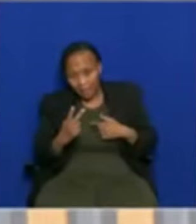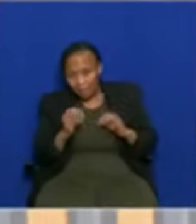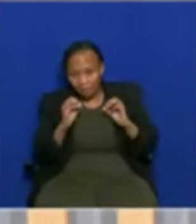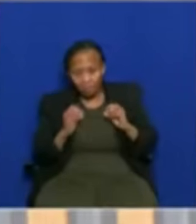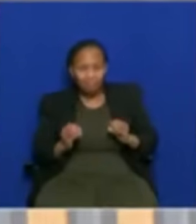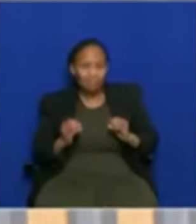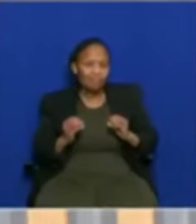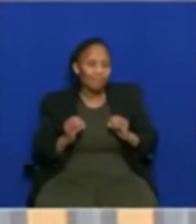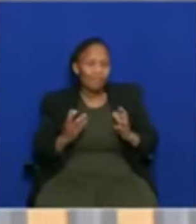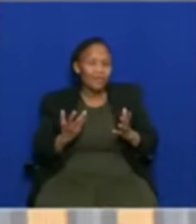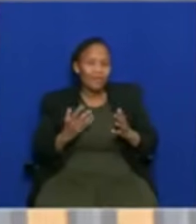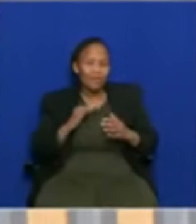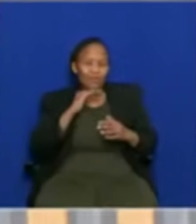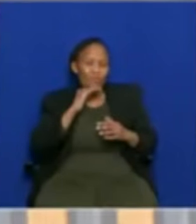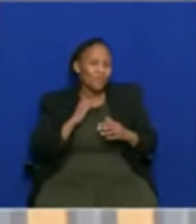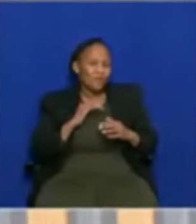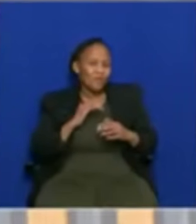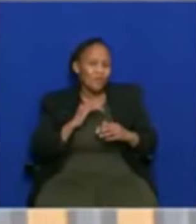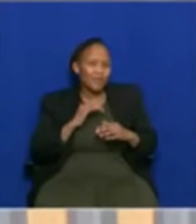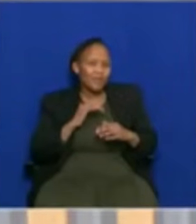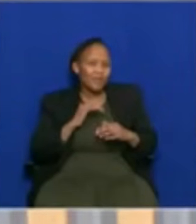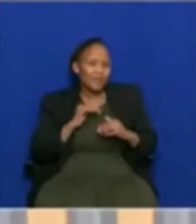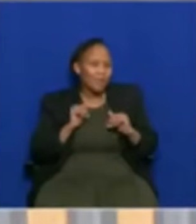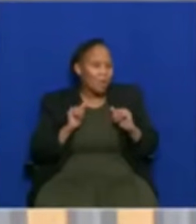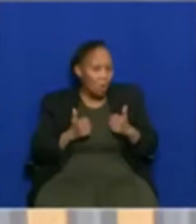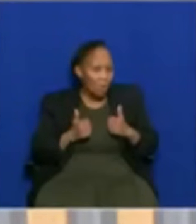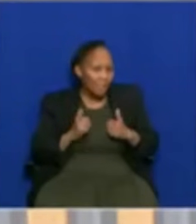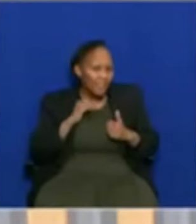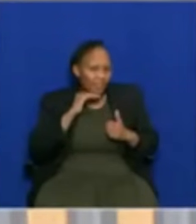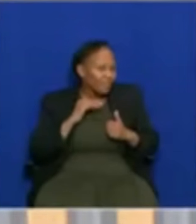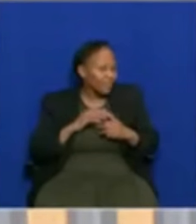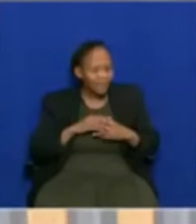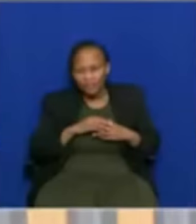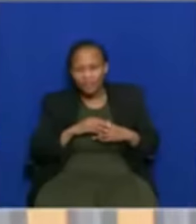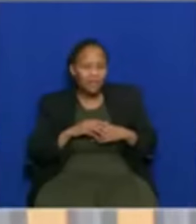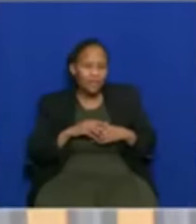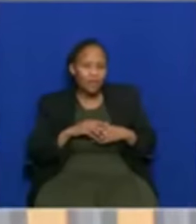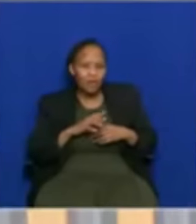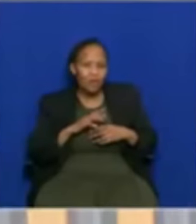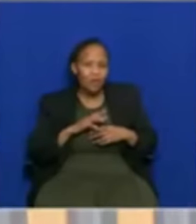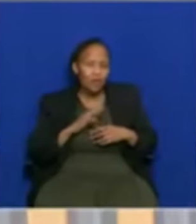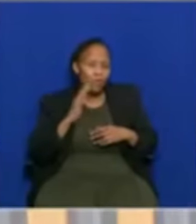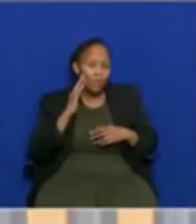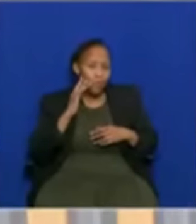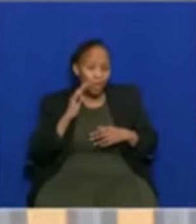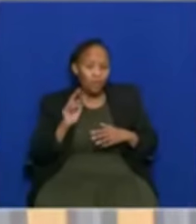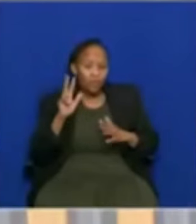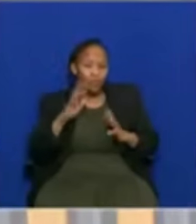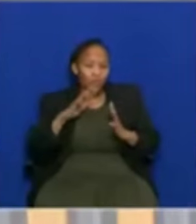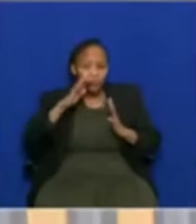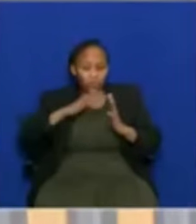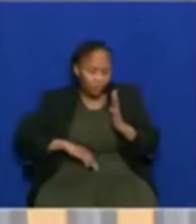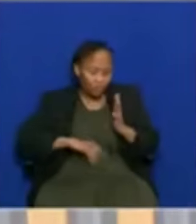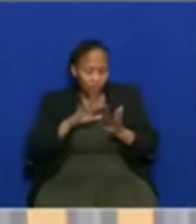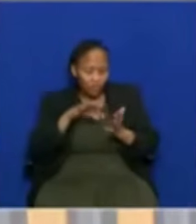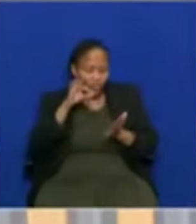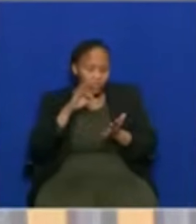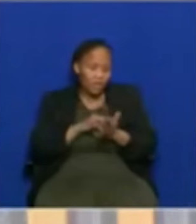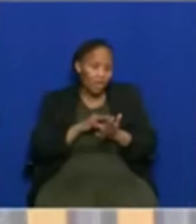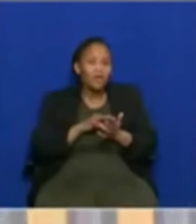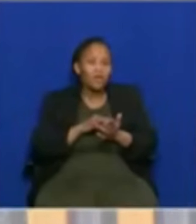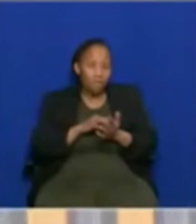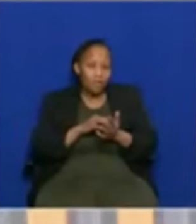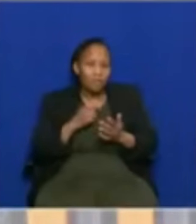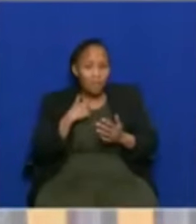enough, because you represent, when you sign this affidavit, as you would know, I'm not lecturing you